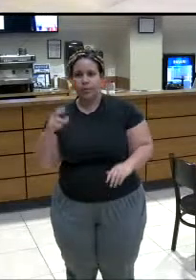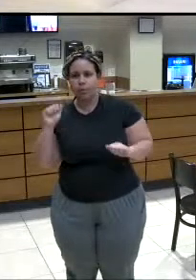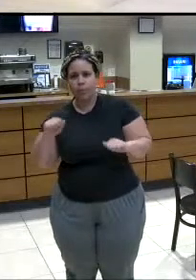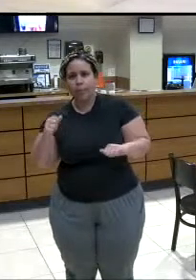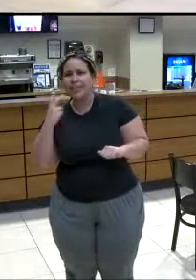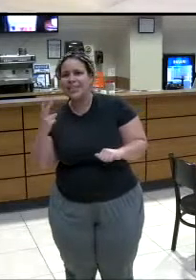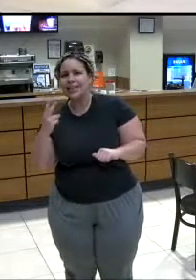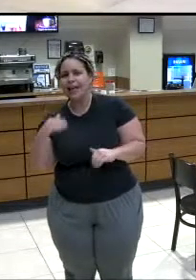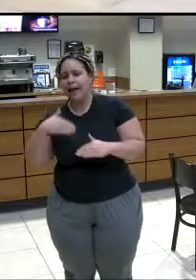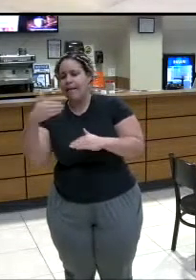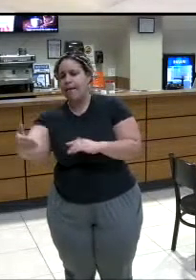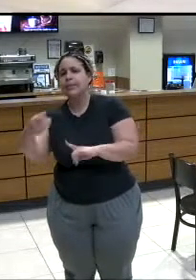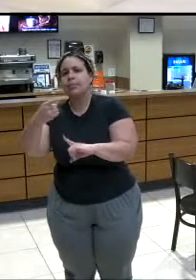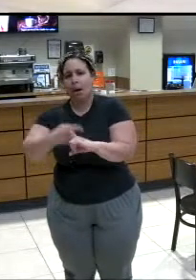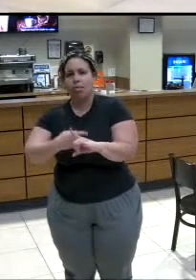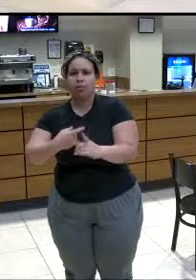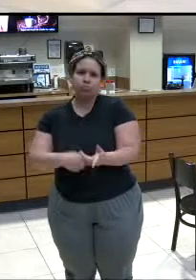month.